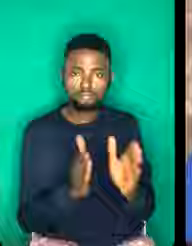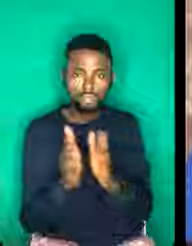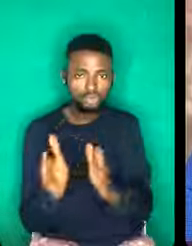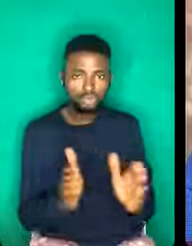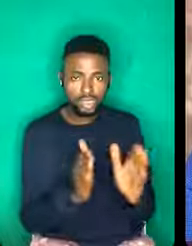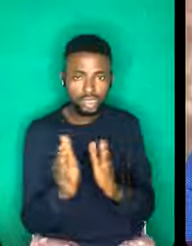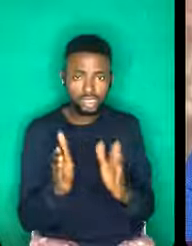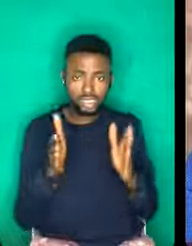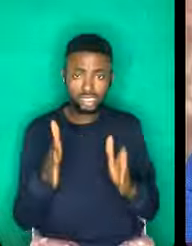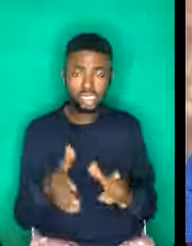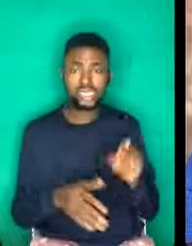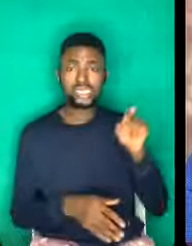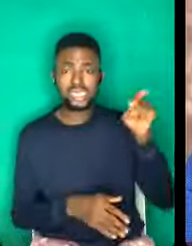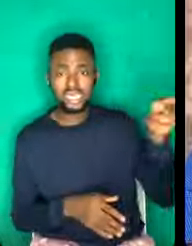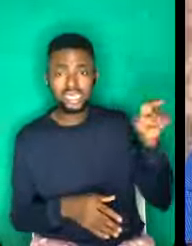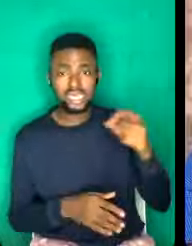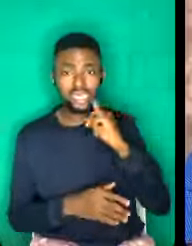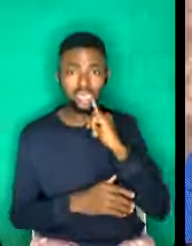It is